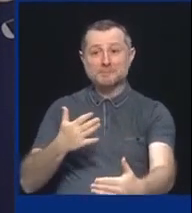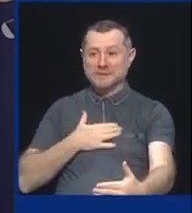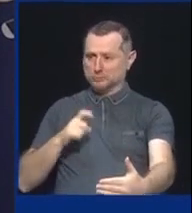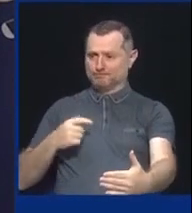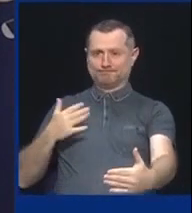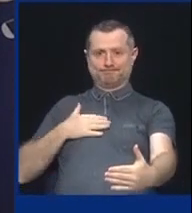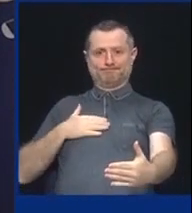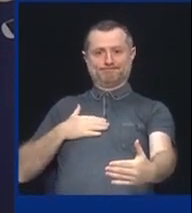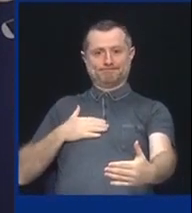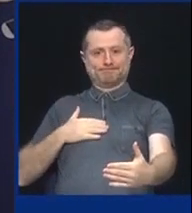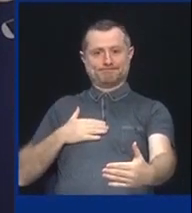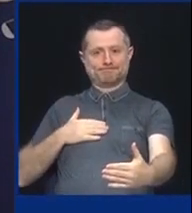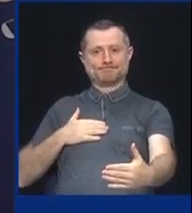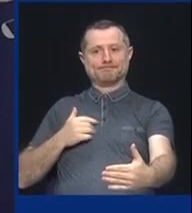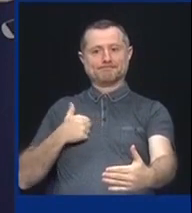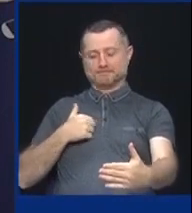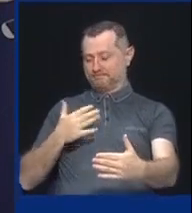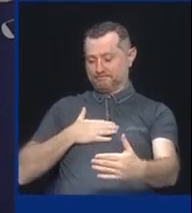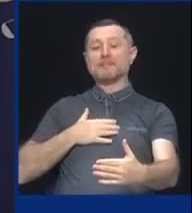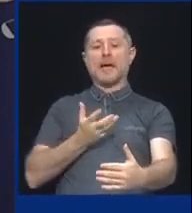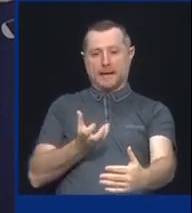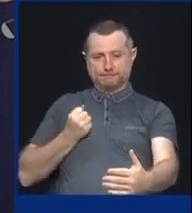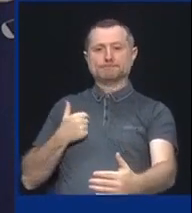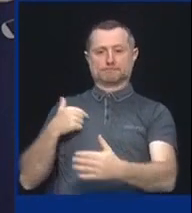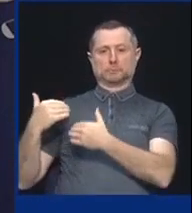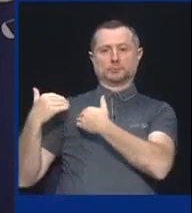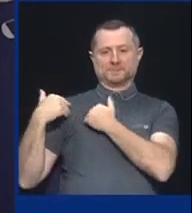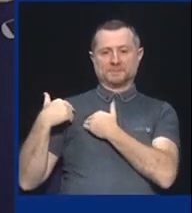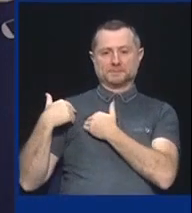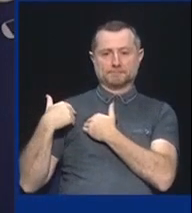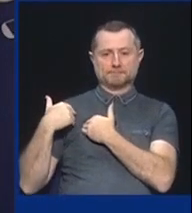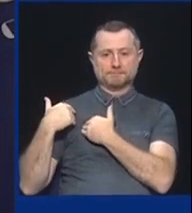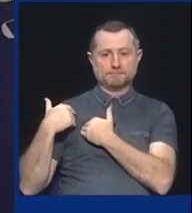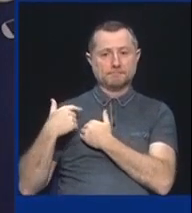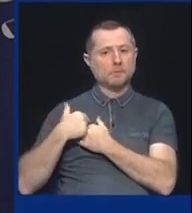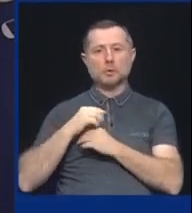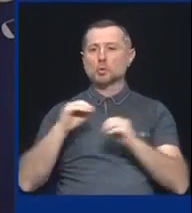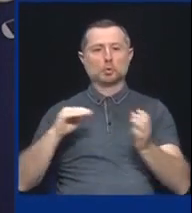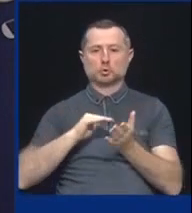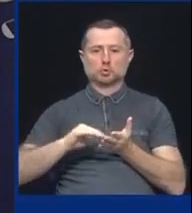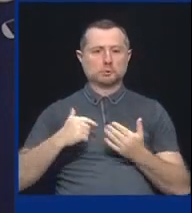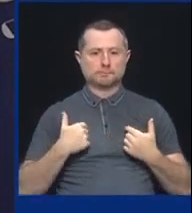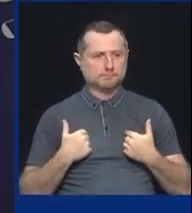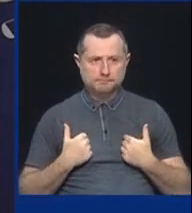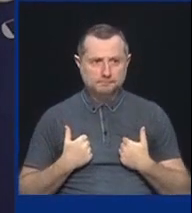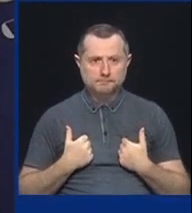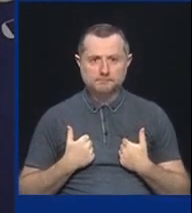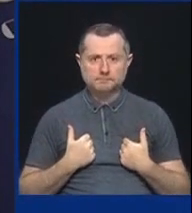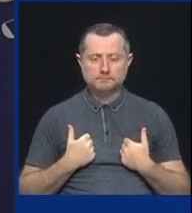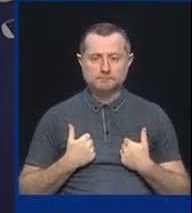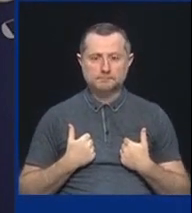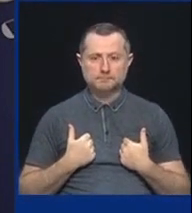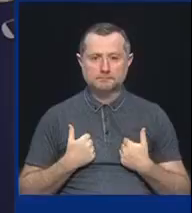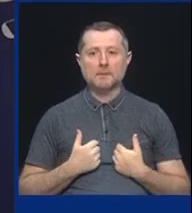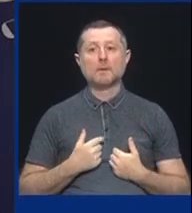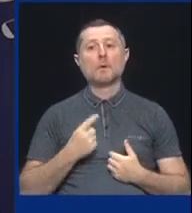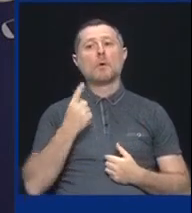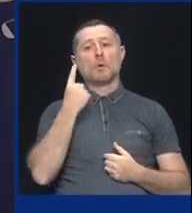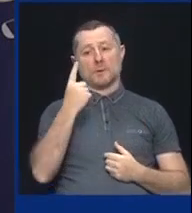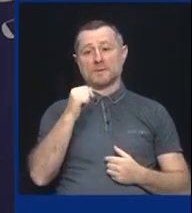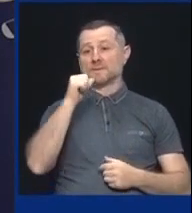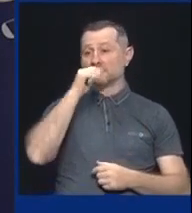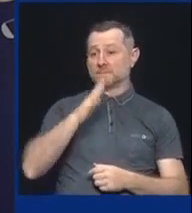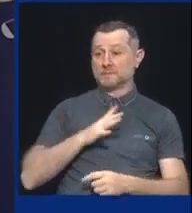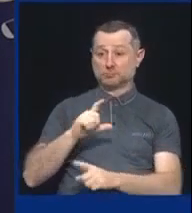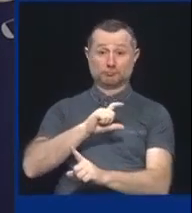did bring to light a matter that I was not aware of and that I would like to address. A female trooper relayed a concern that